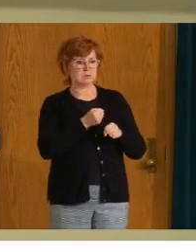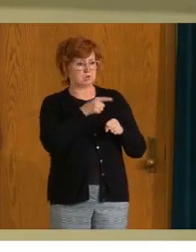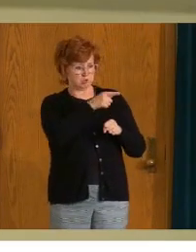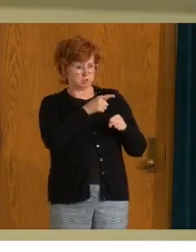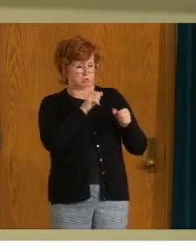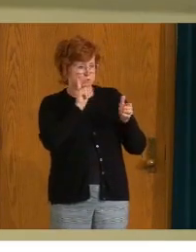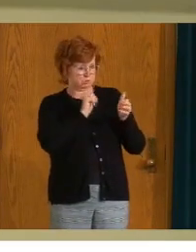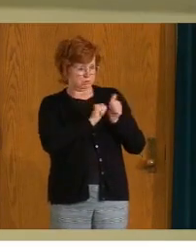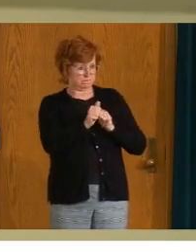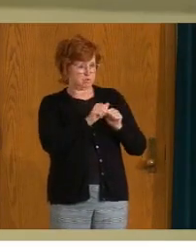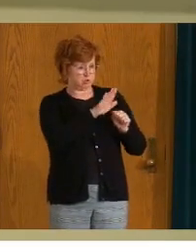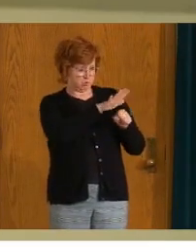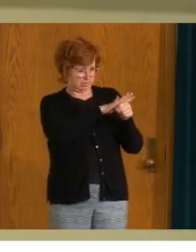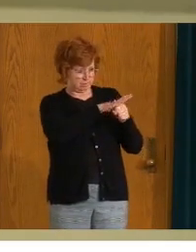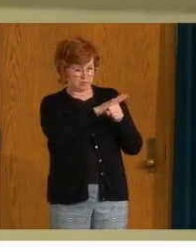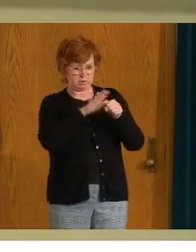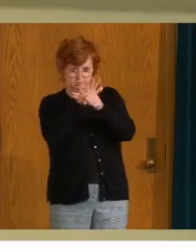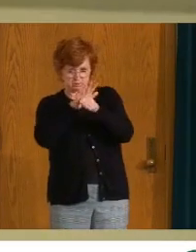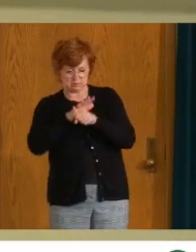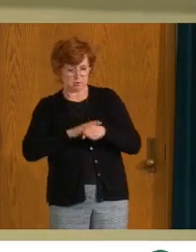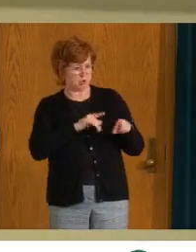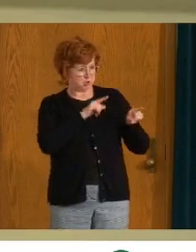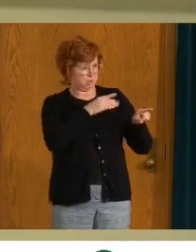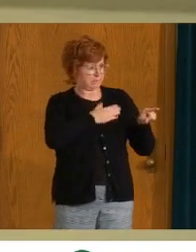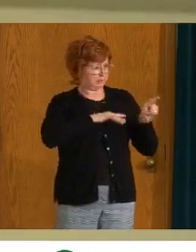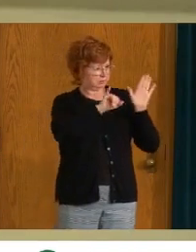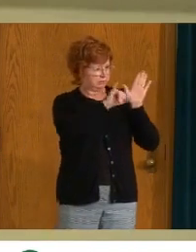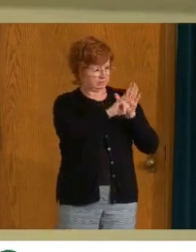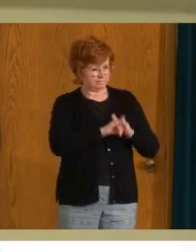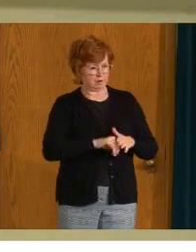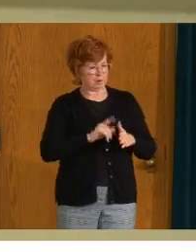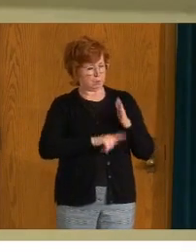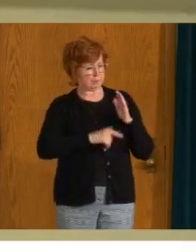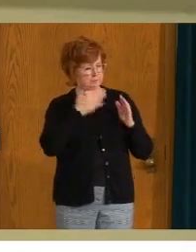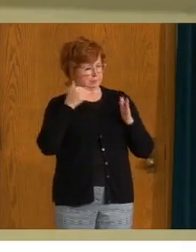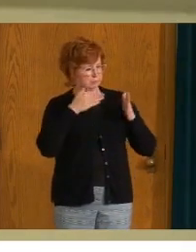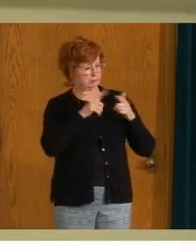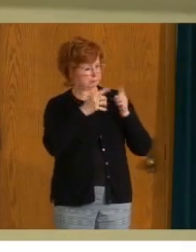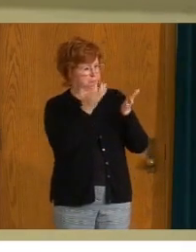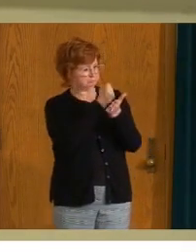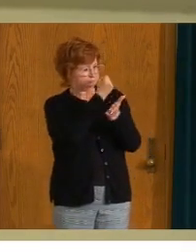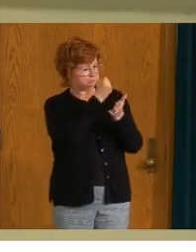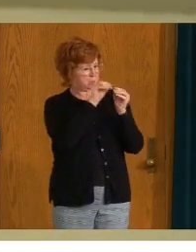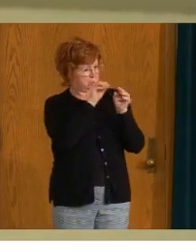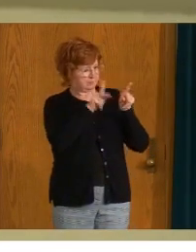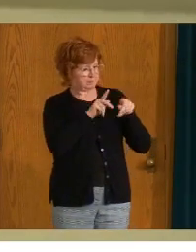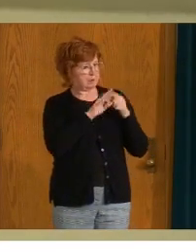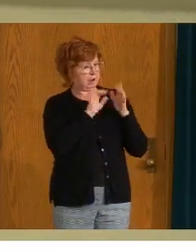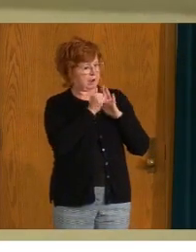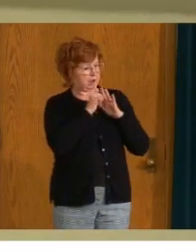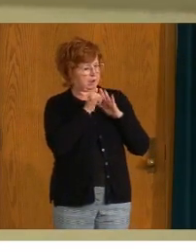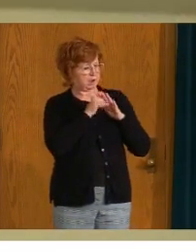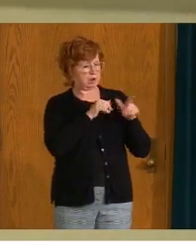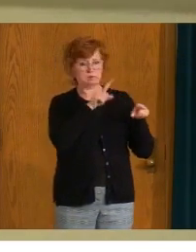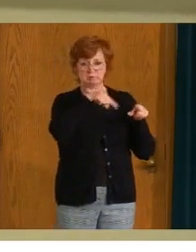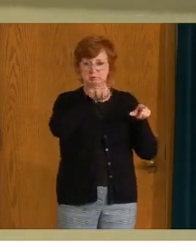for, and really thought about what are the opportunities that are out there that could really target